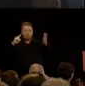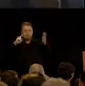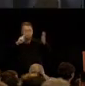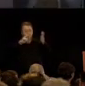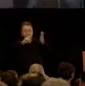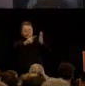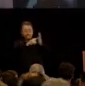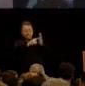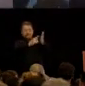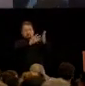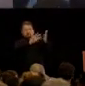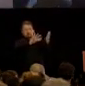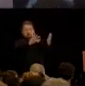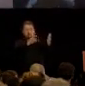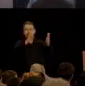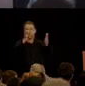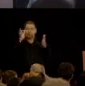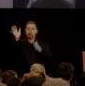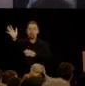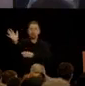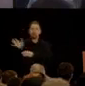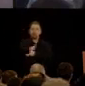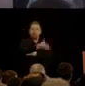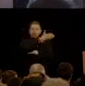watched were so